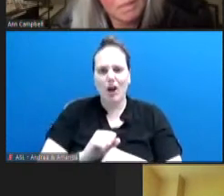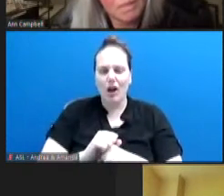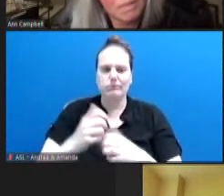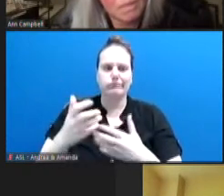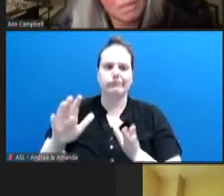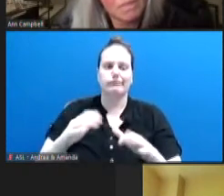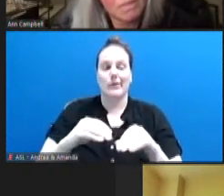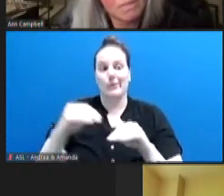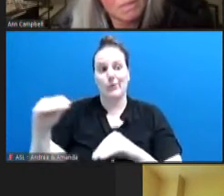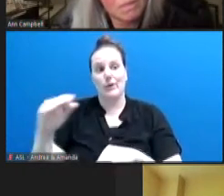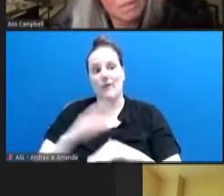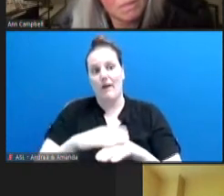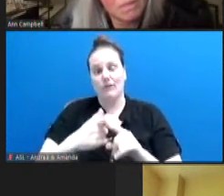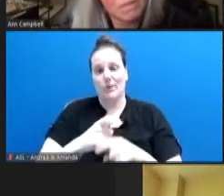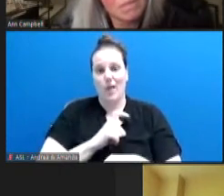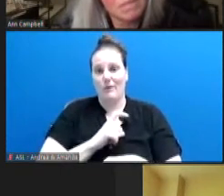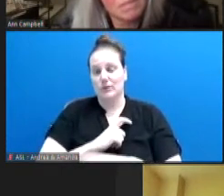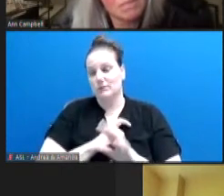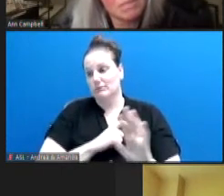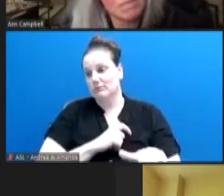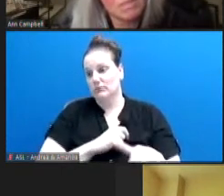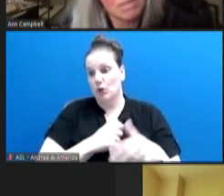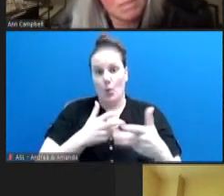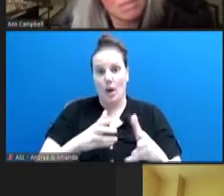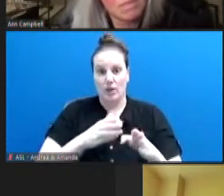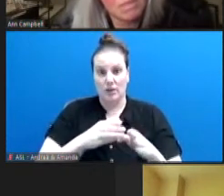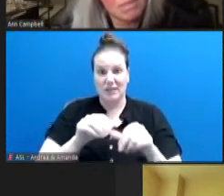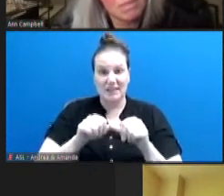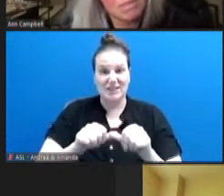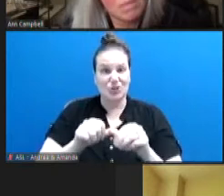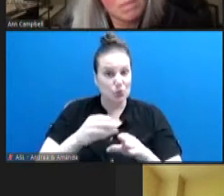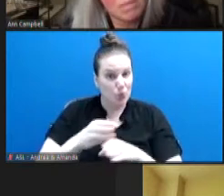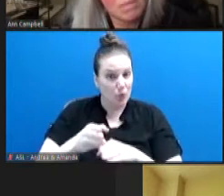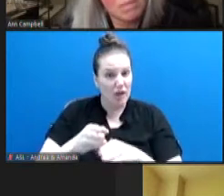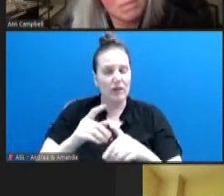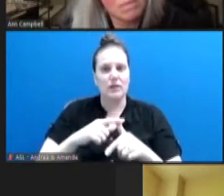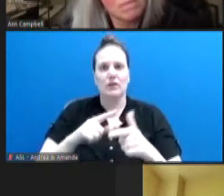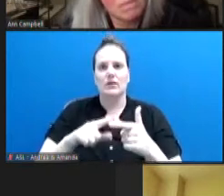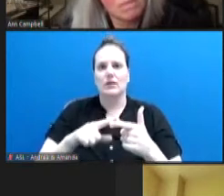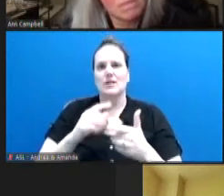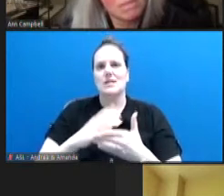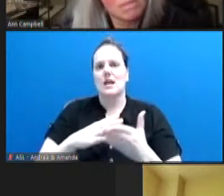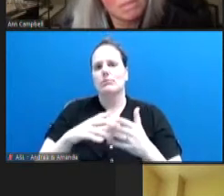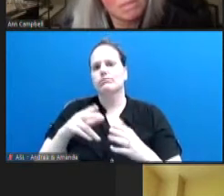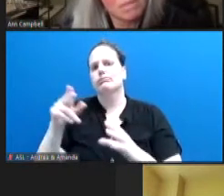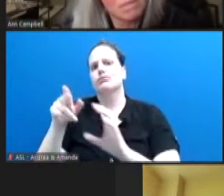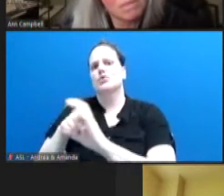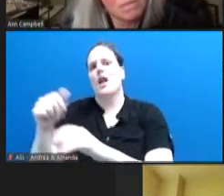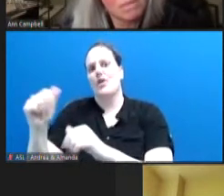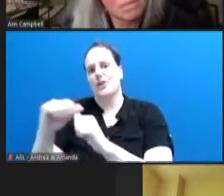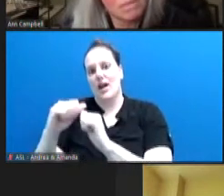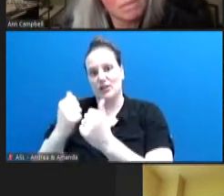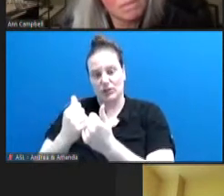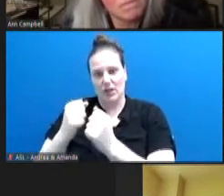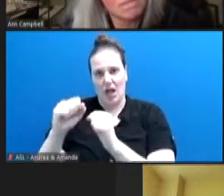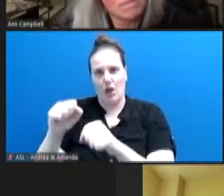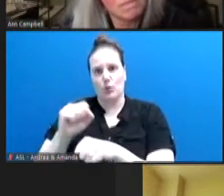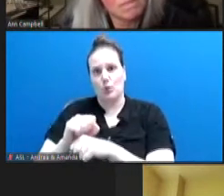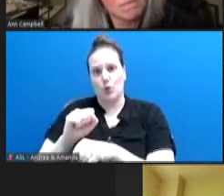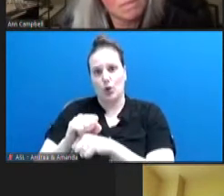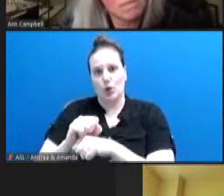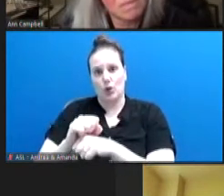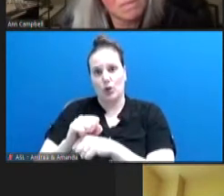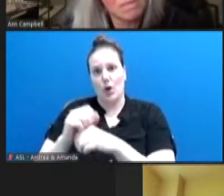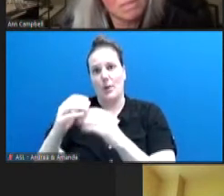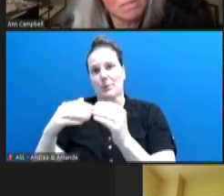moved on from law enforcement if they didn't want to continue their career. Some of them have gone to other agencies too, where they can work beyond